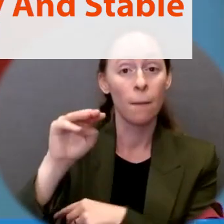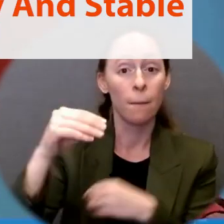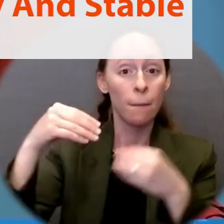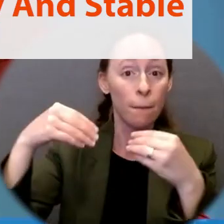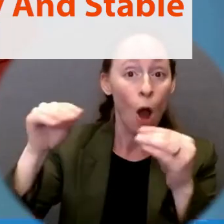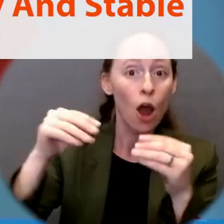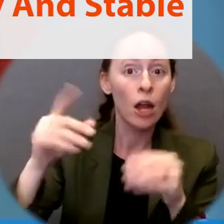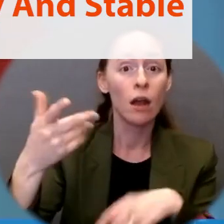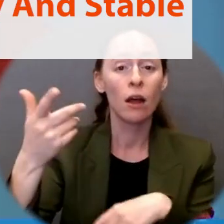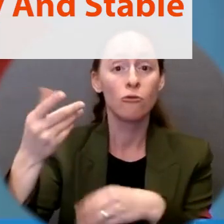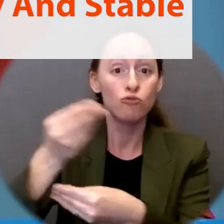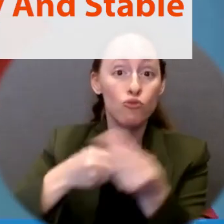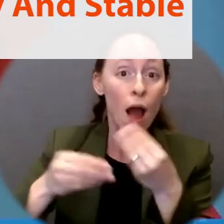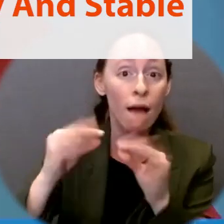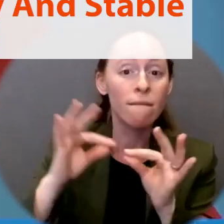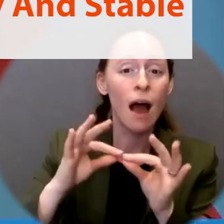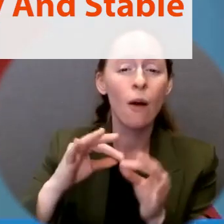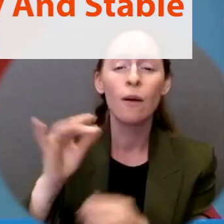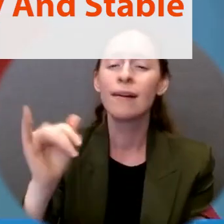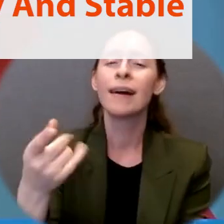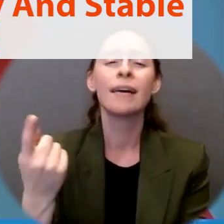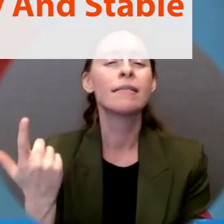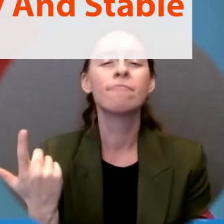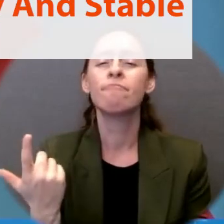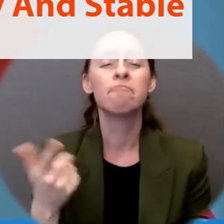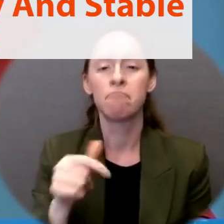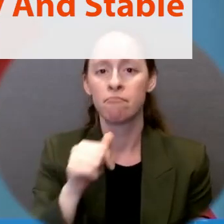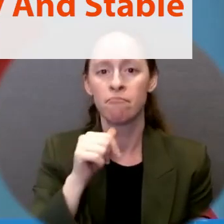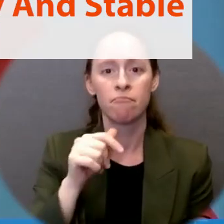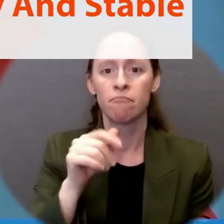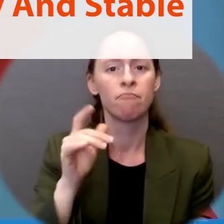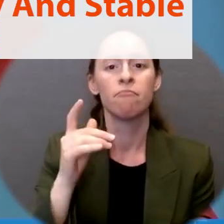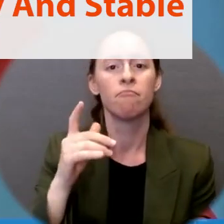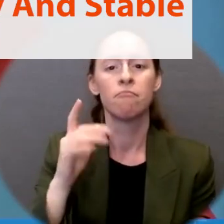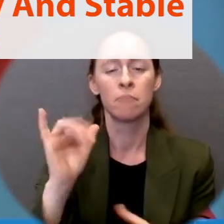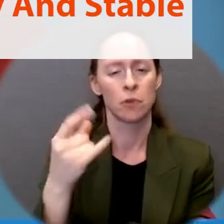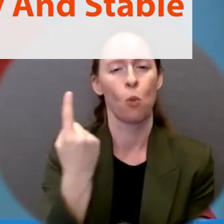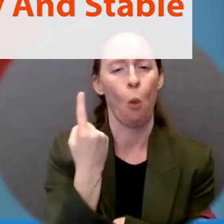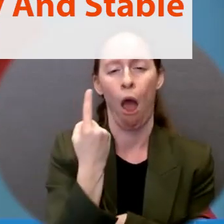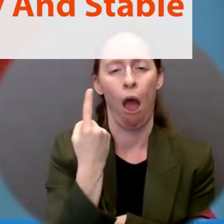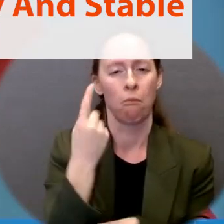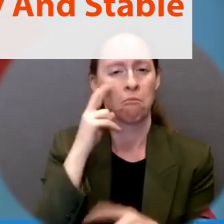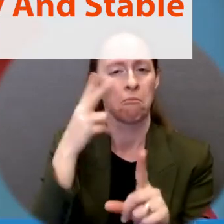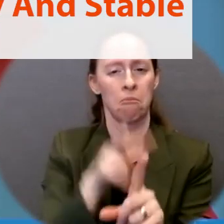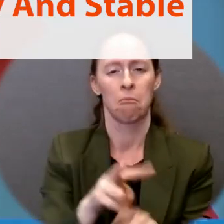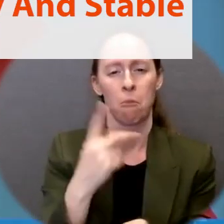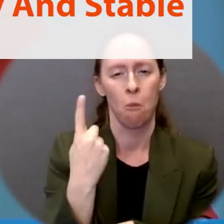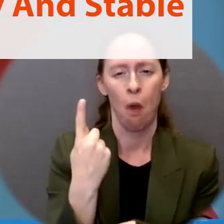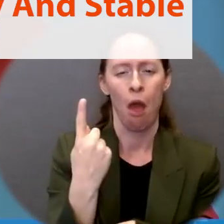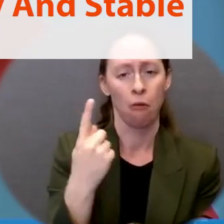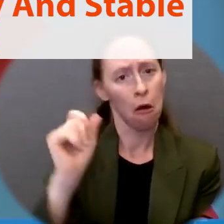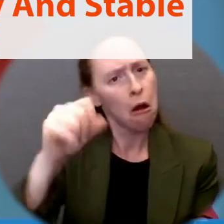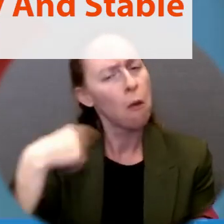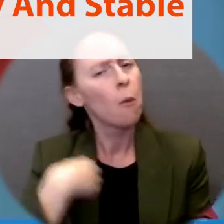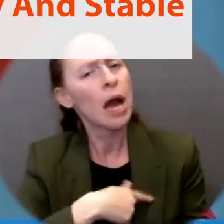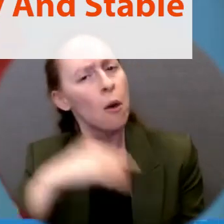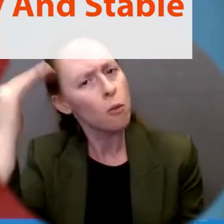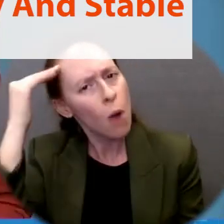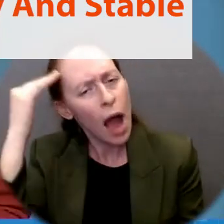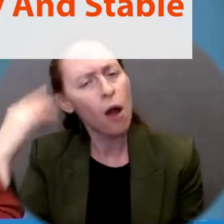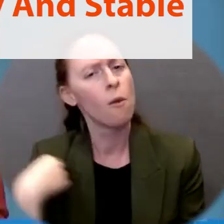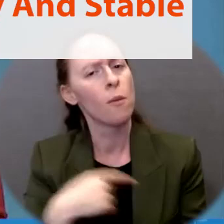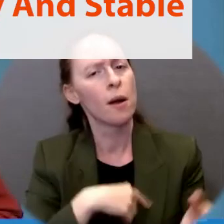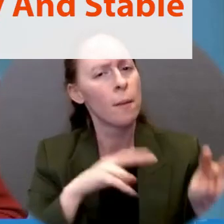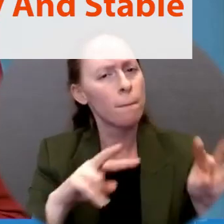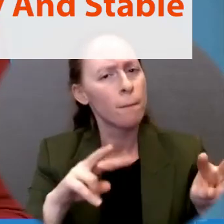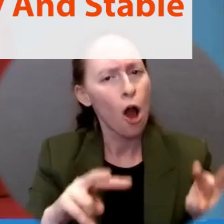so we are always watching these different indicators closely, including the stock market. It's also important